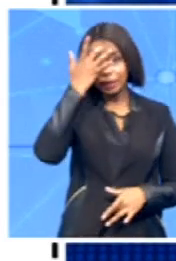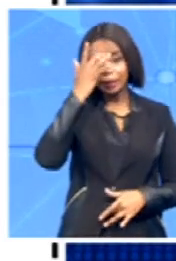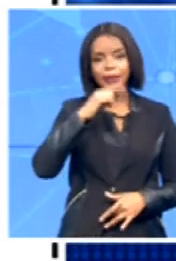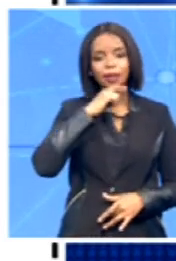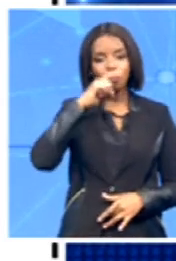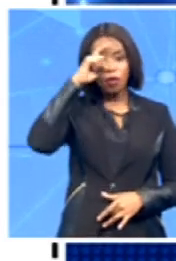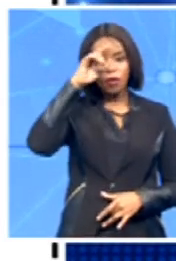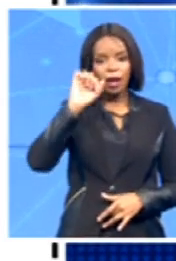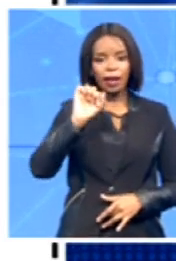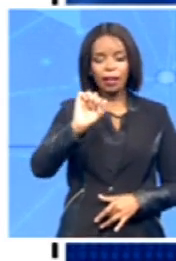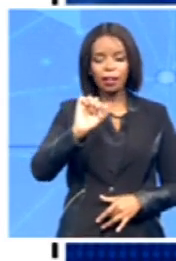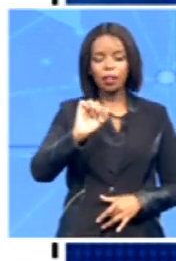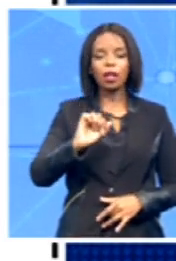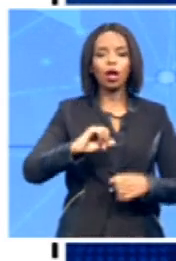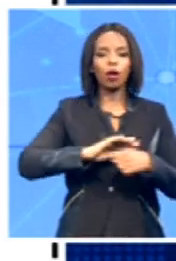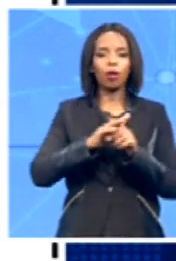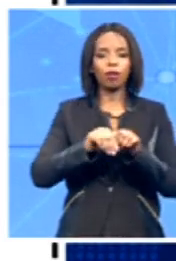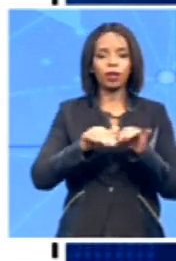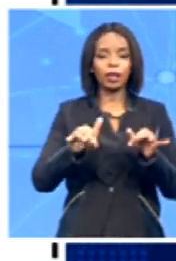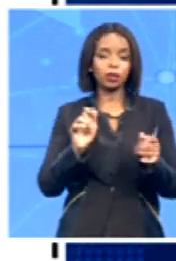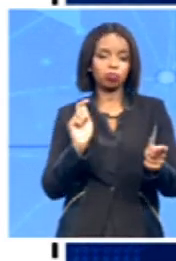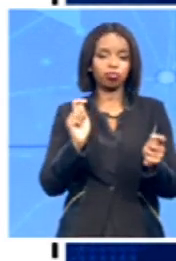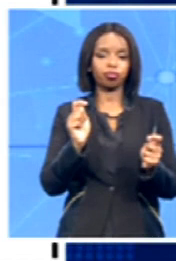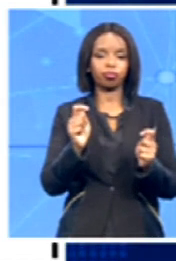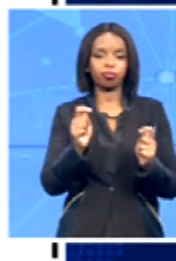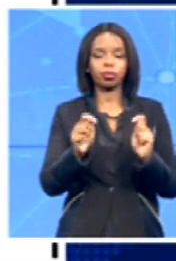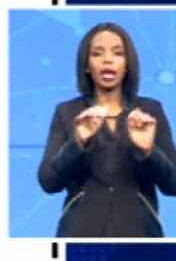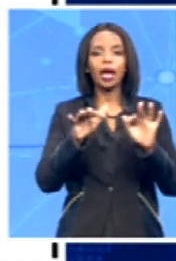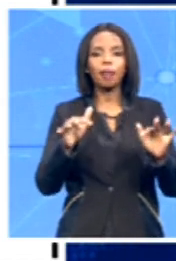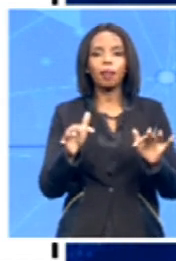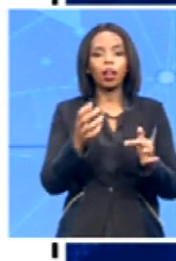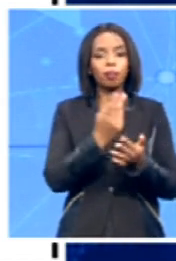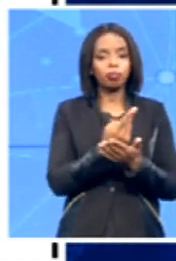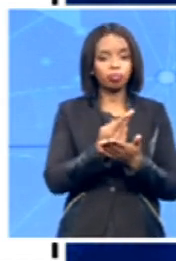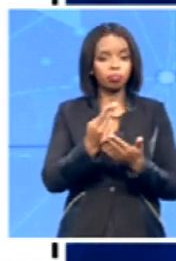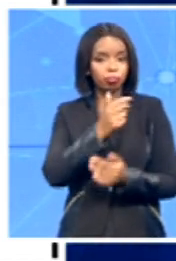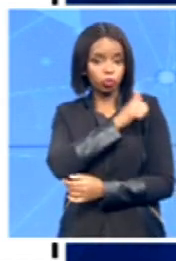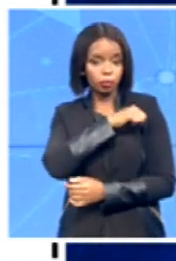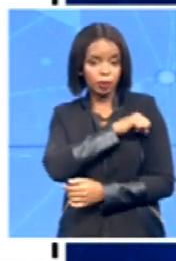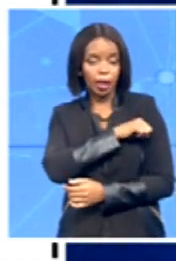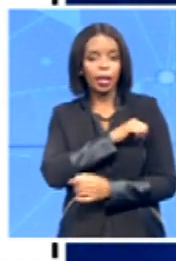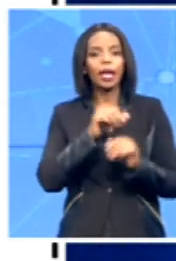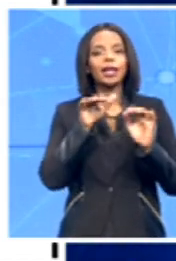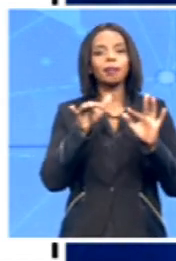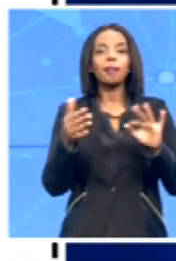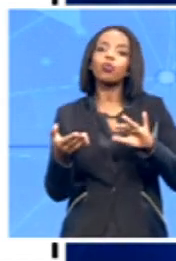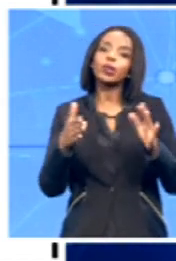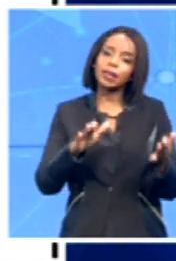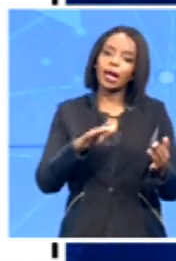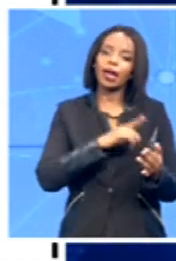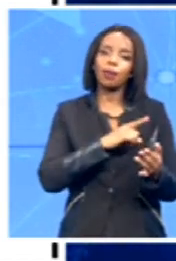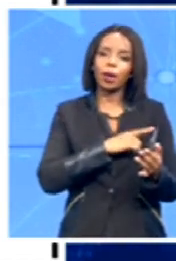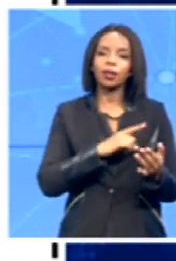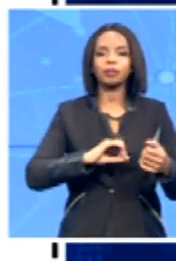admitted and for those dying because of COVID? So again, we just remind you of the decoupling. And the key question is whether